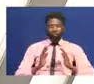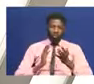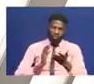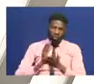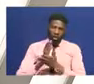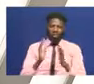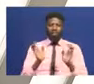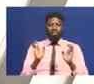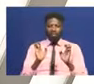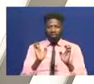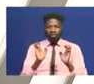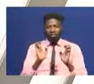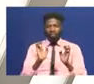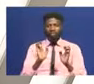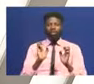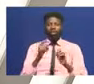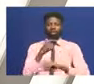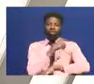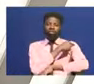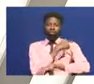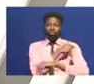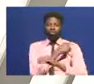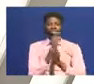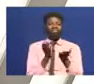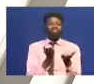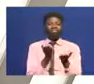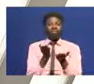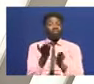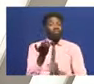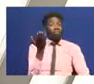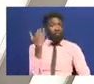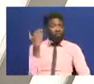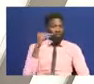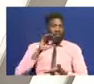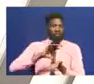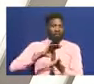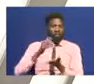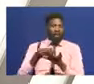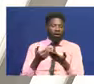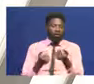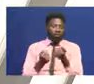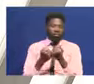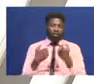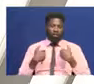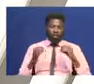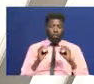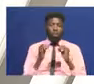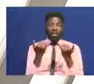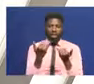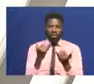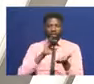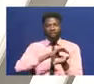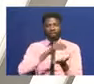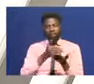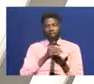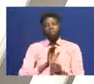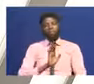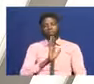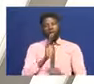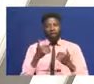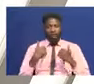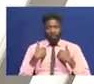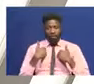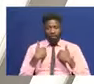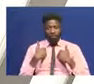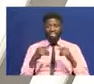Yeah. And those emergency healthcare services were not being funded before, so now we've got a fund that's supposed to take care of that. In addition, we have got people who had